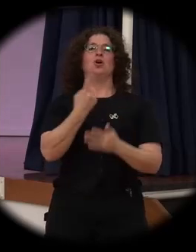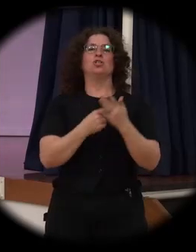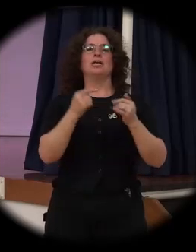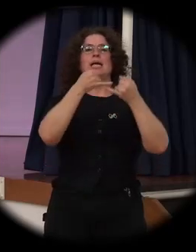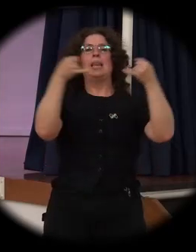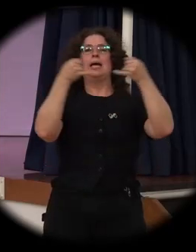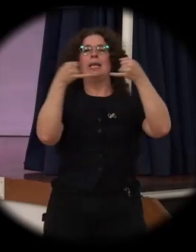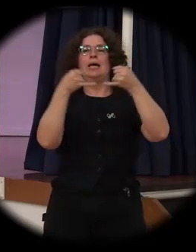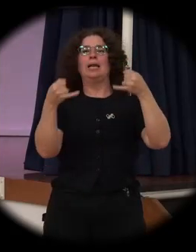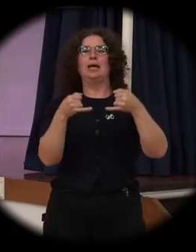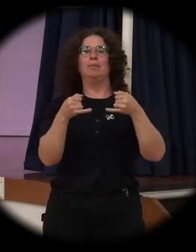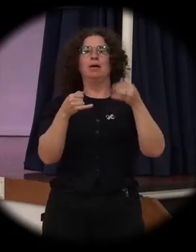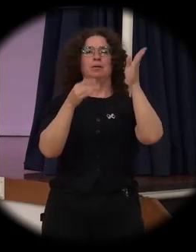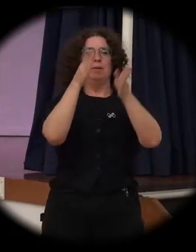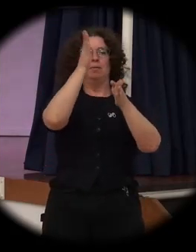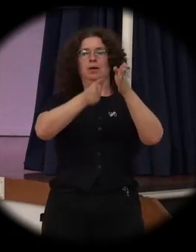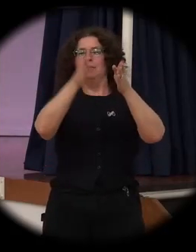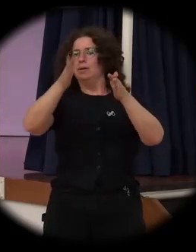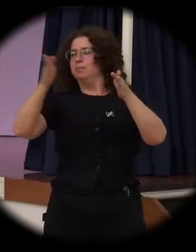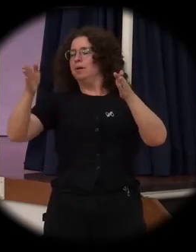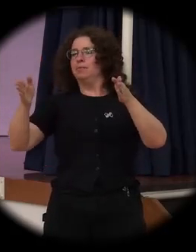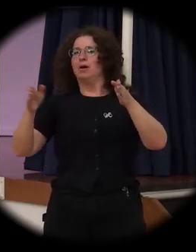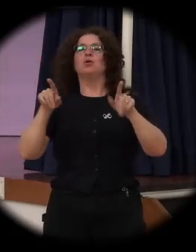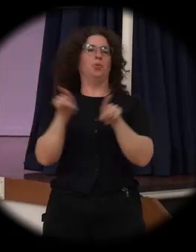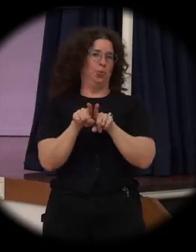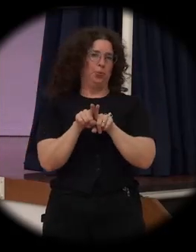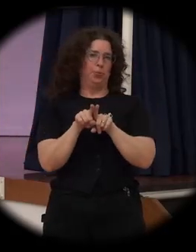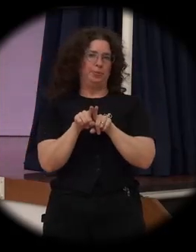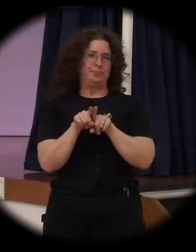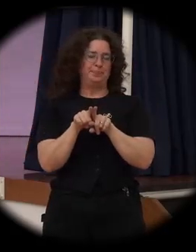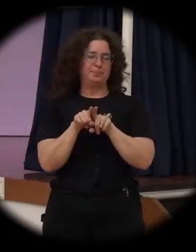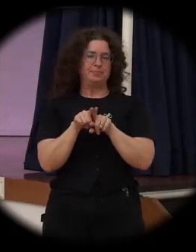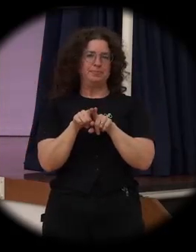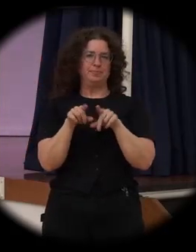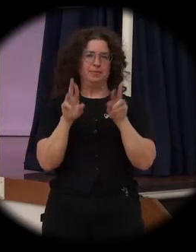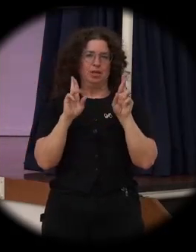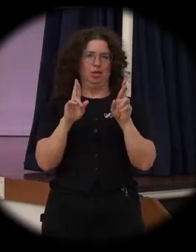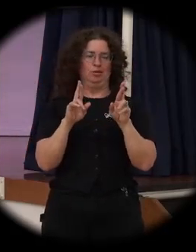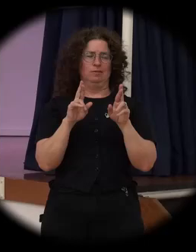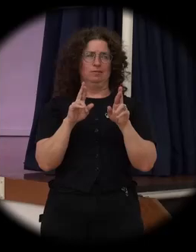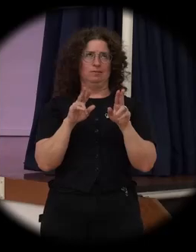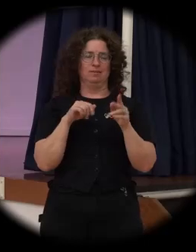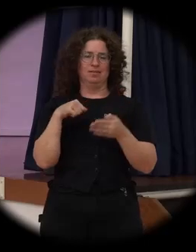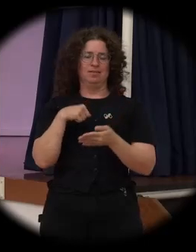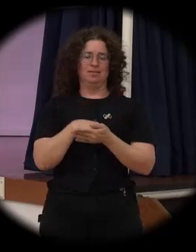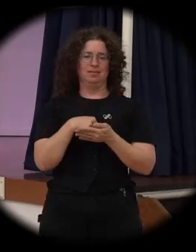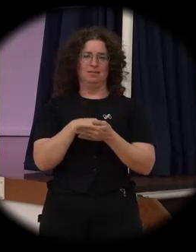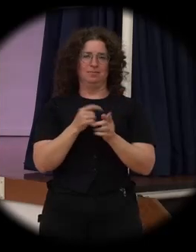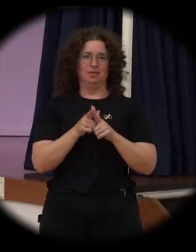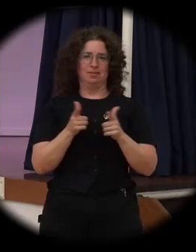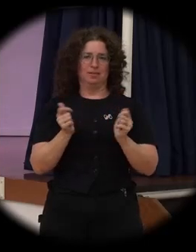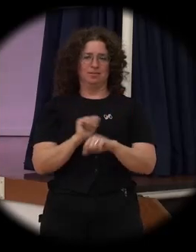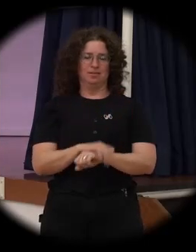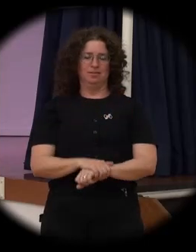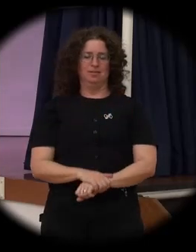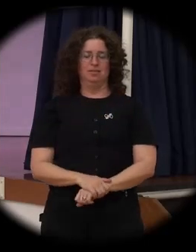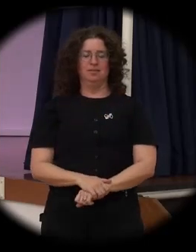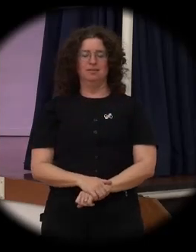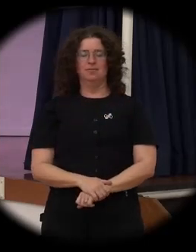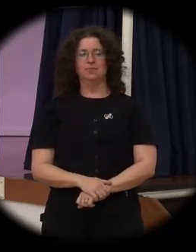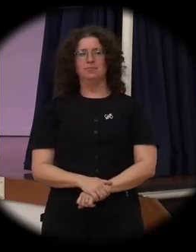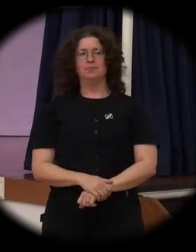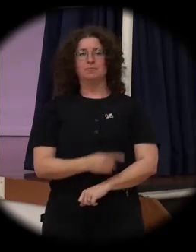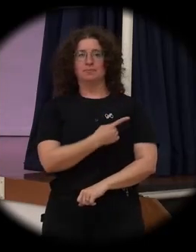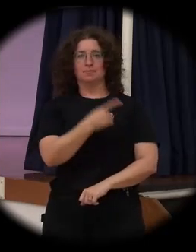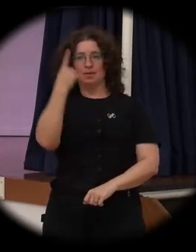but what every bit of every line does, and hopefully in the simplest language I could think of. So, and once you kind of have